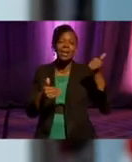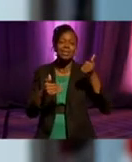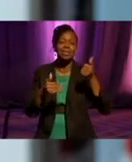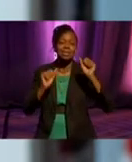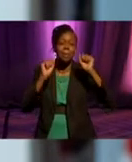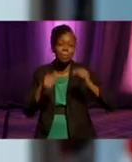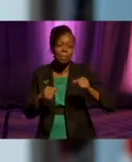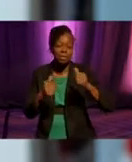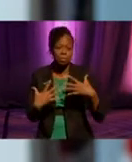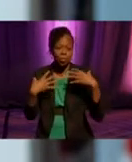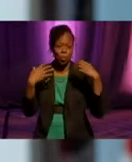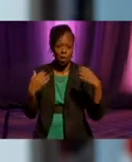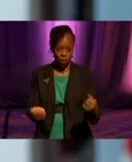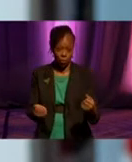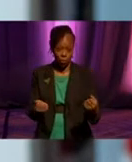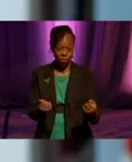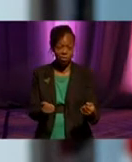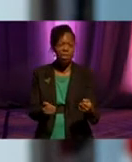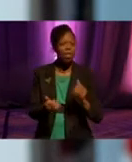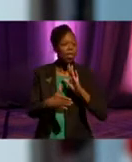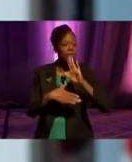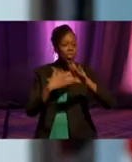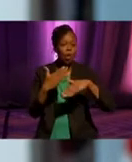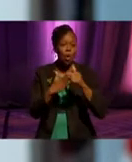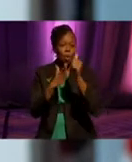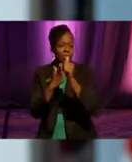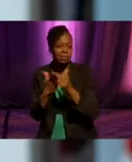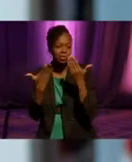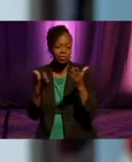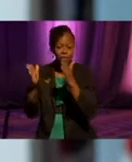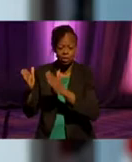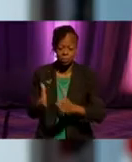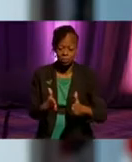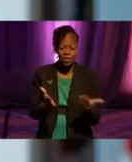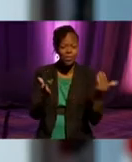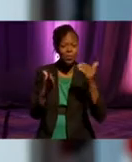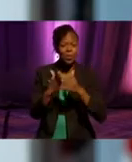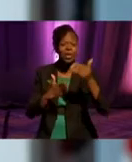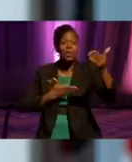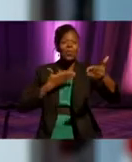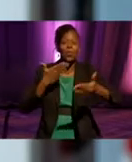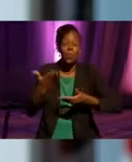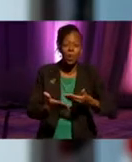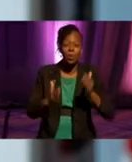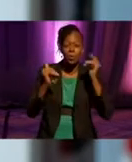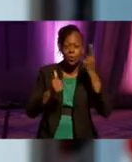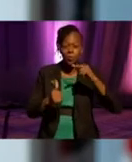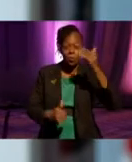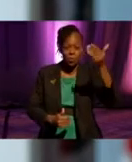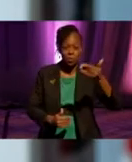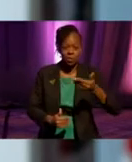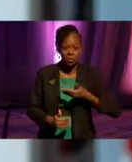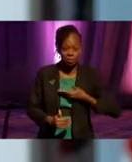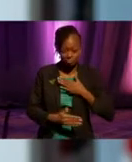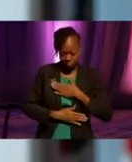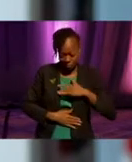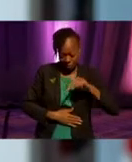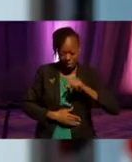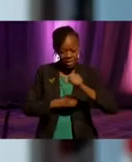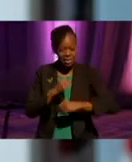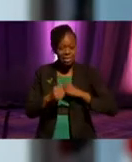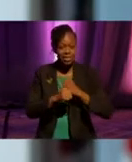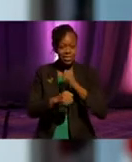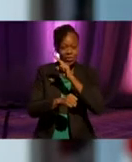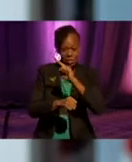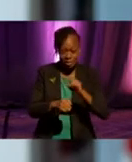and inspiring agenda has been planned. So I want to welcome you once more, and I hope you enjoy this year's National Maternal and Infant